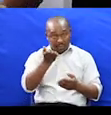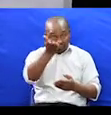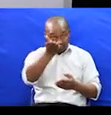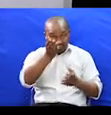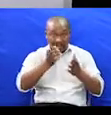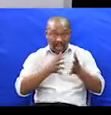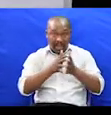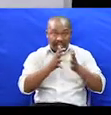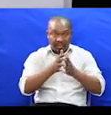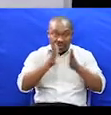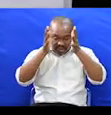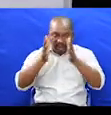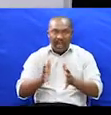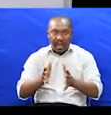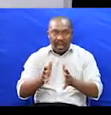postulates.